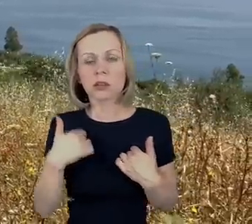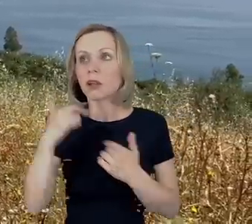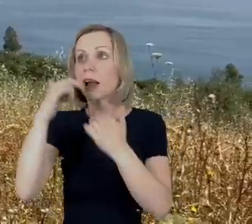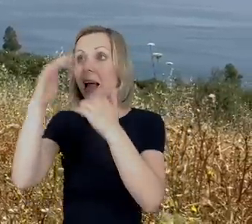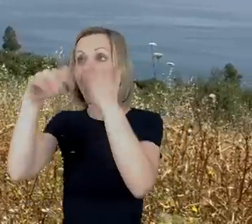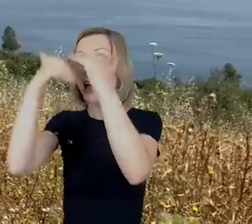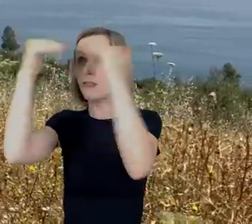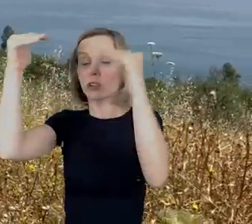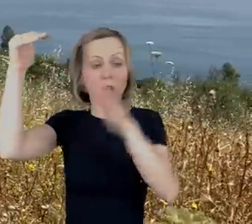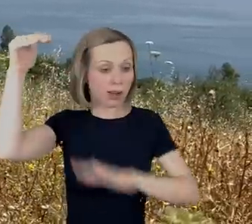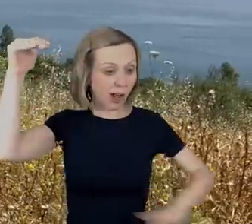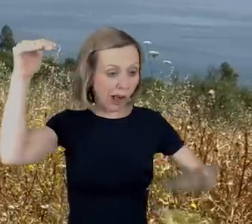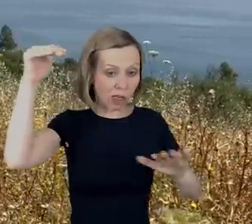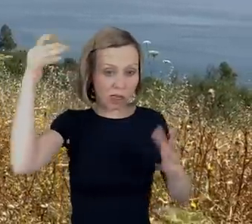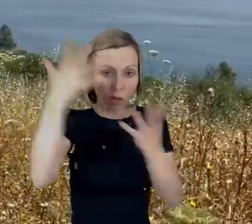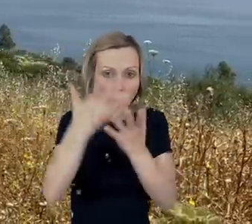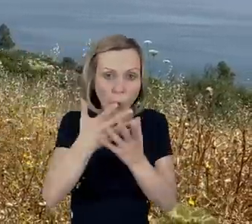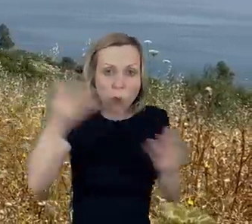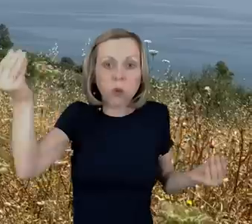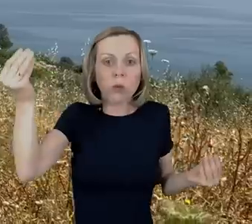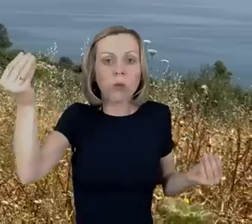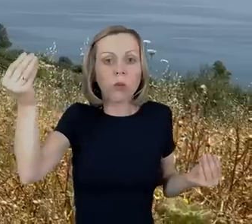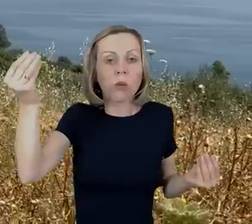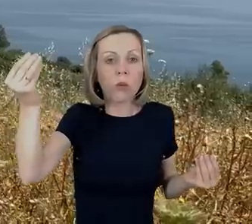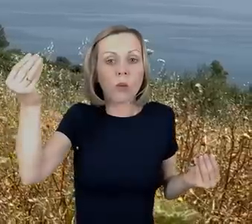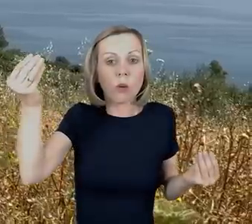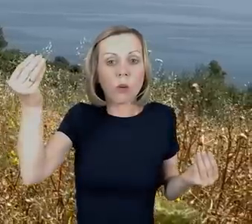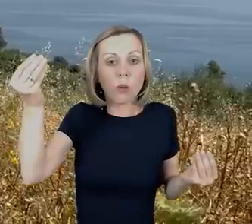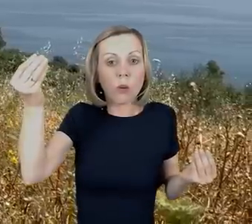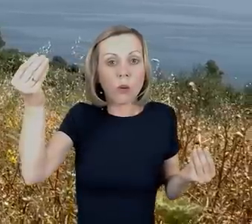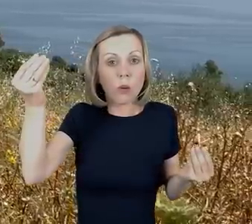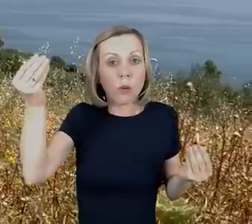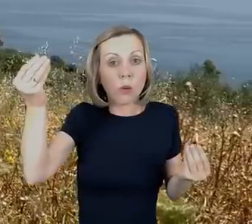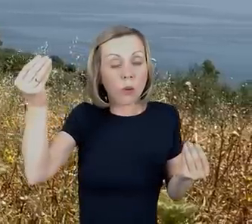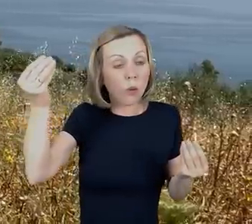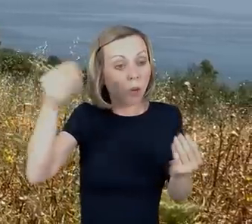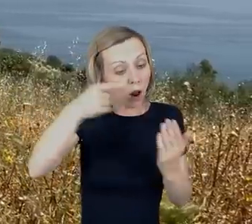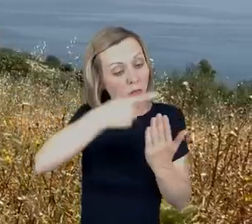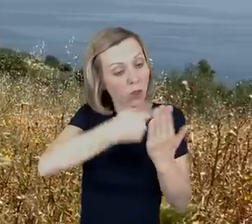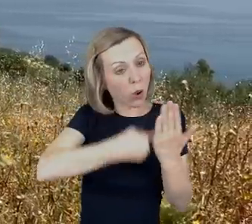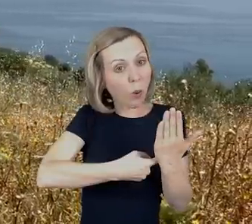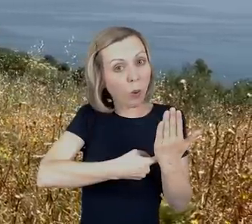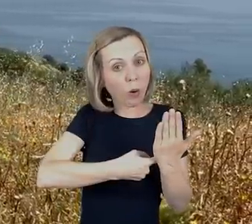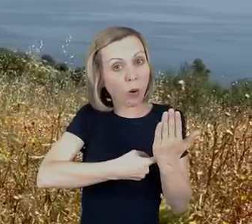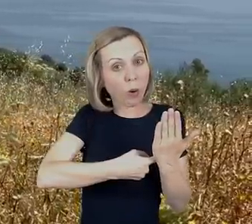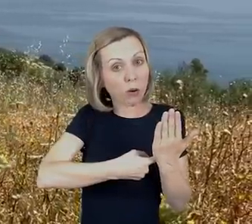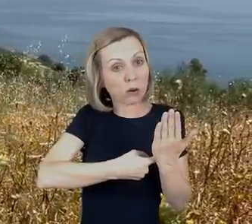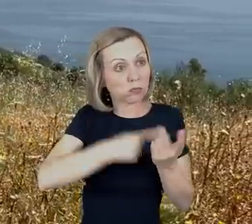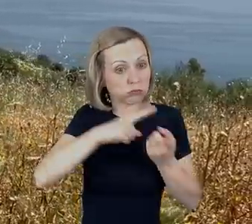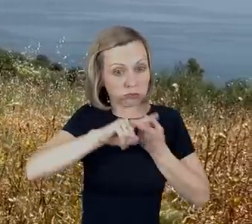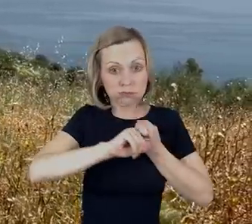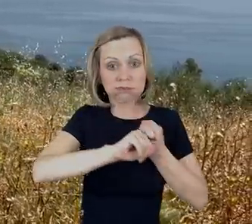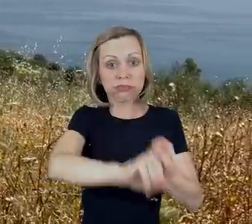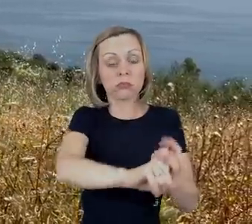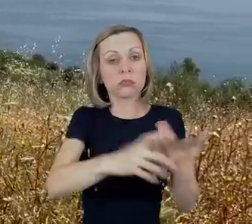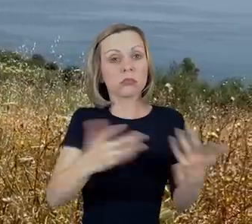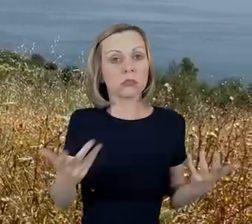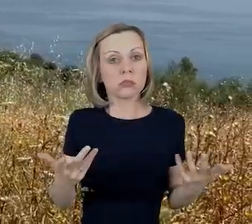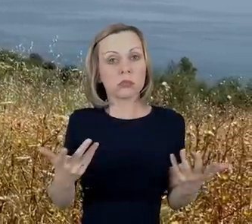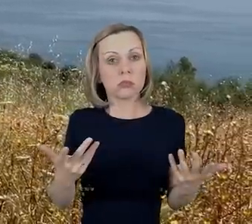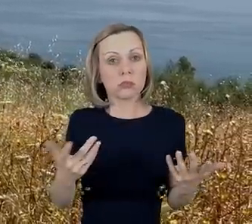tell you, until heaven and earth pass away, not one letter, not one stroke of a letter will pass from the